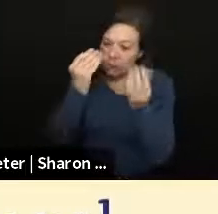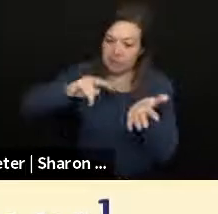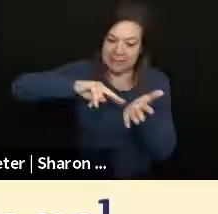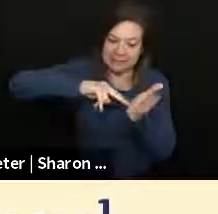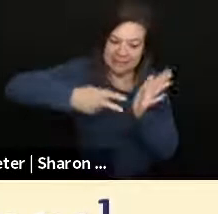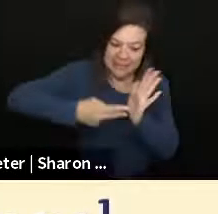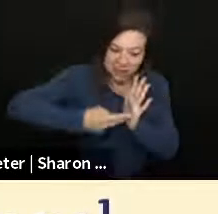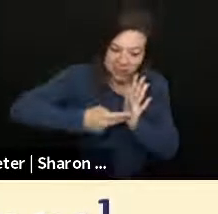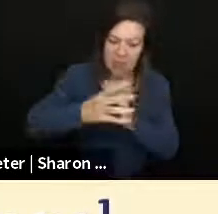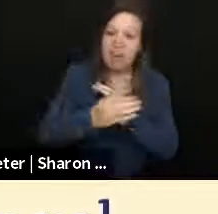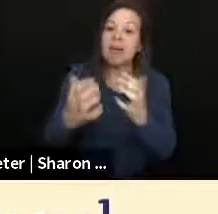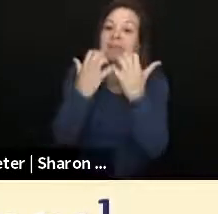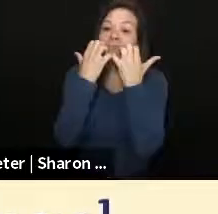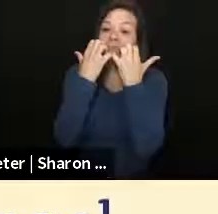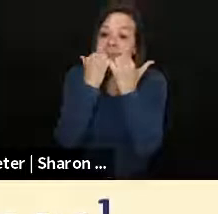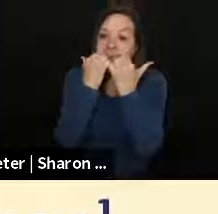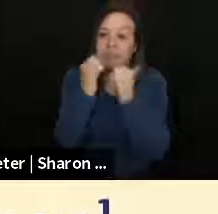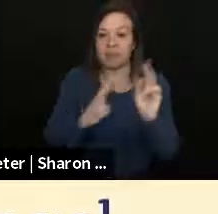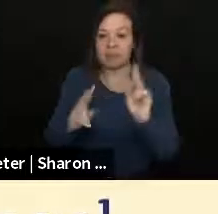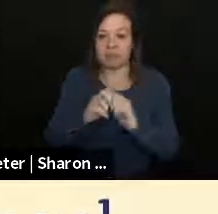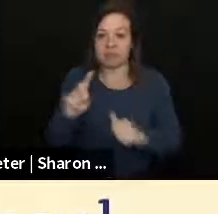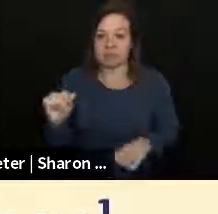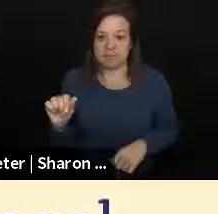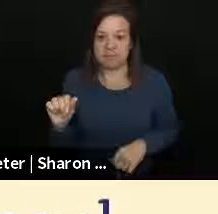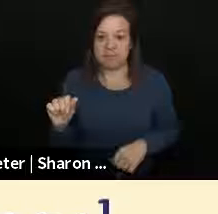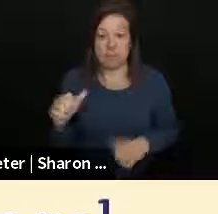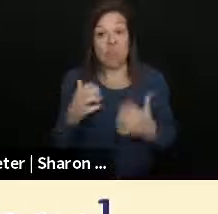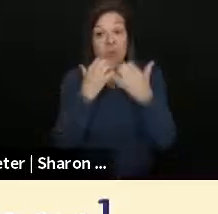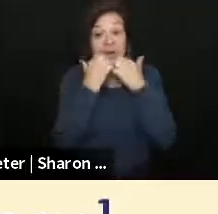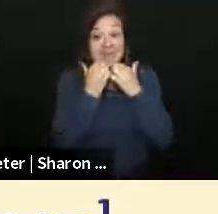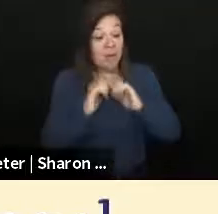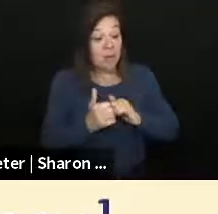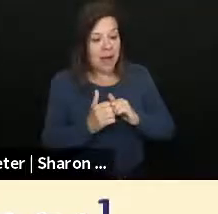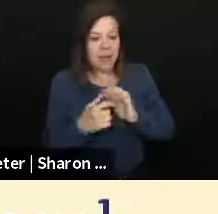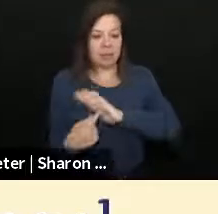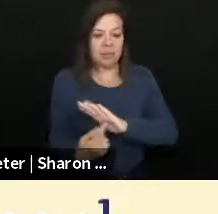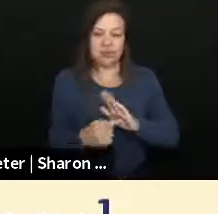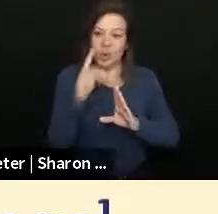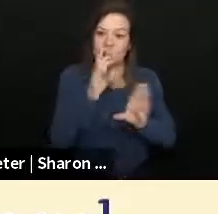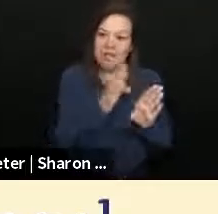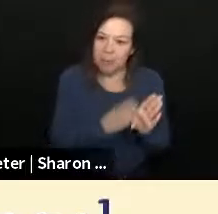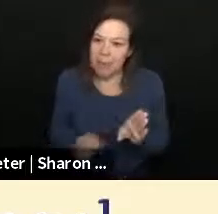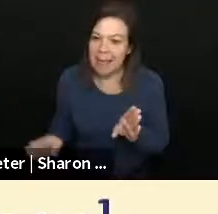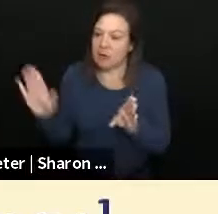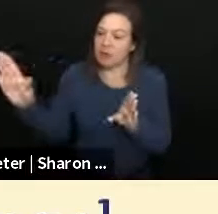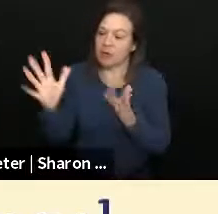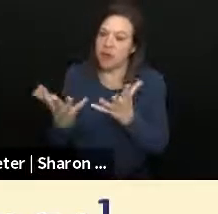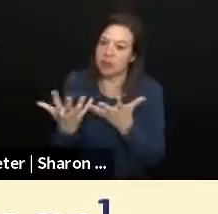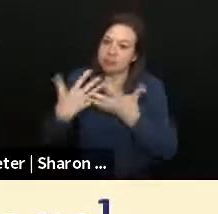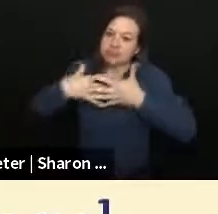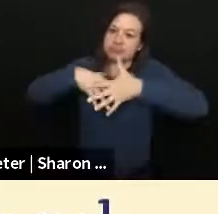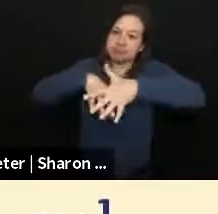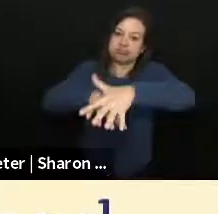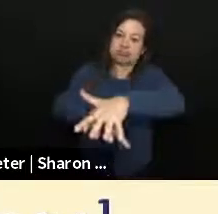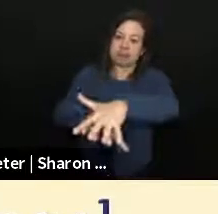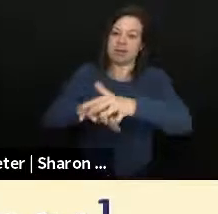value people with disabilities. And we value them by showing them that we've planned for their integrated and for them